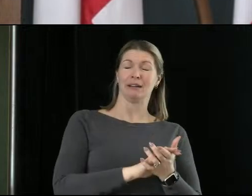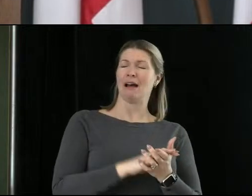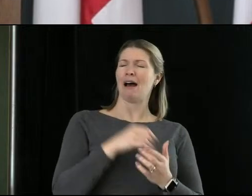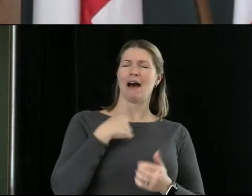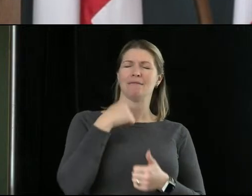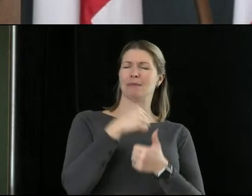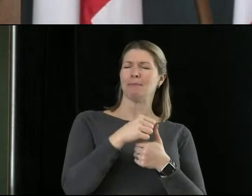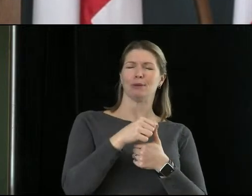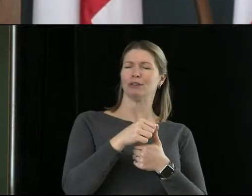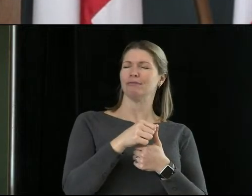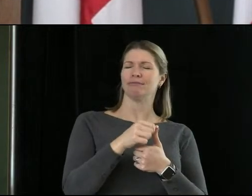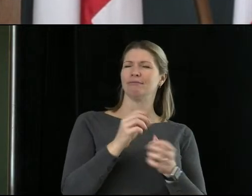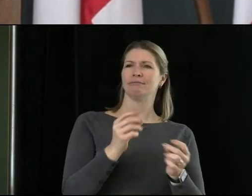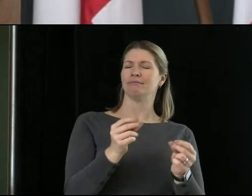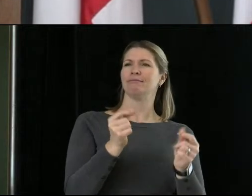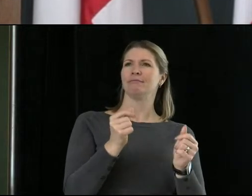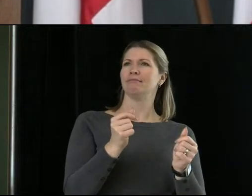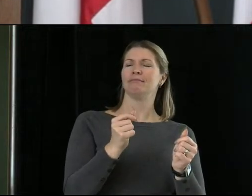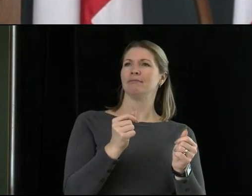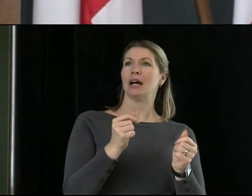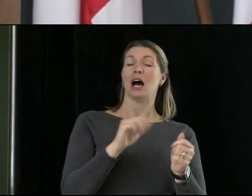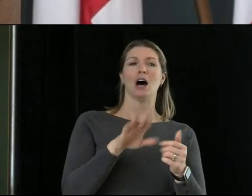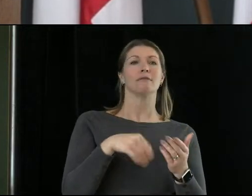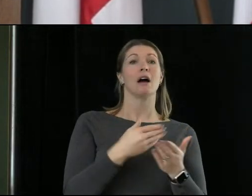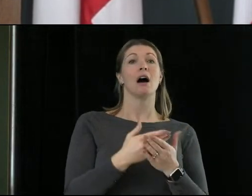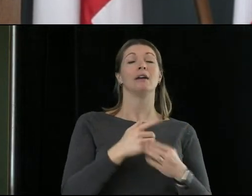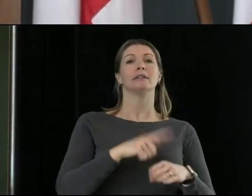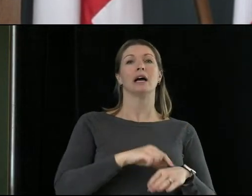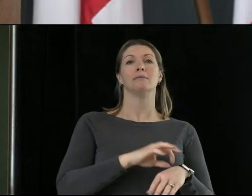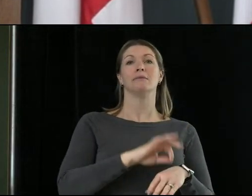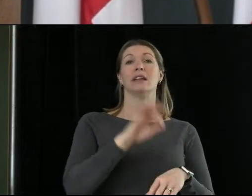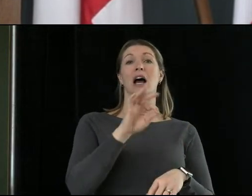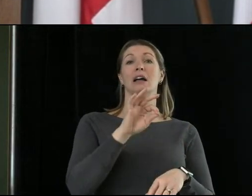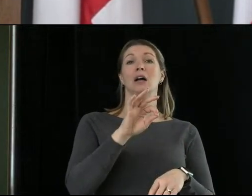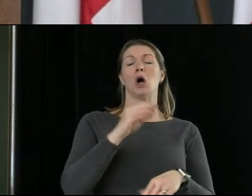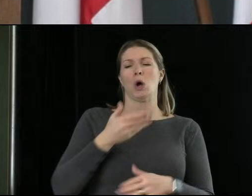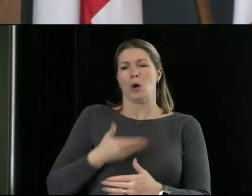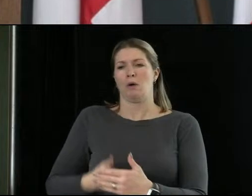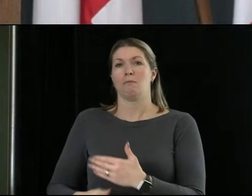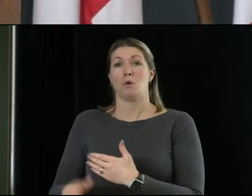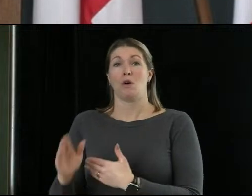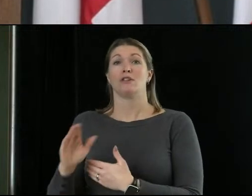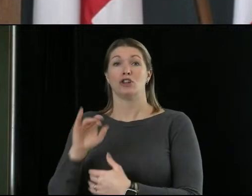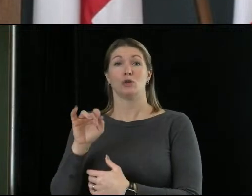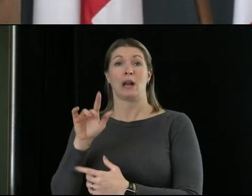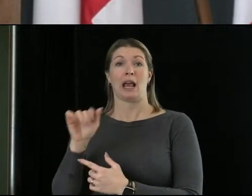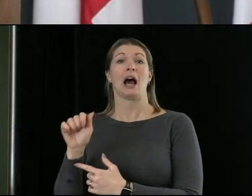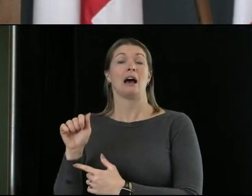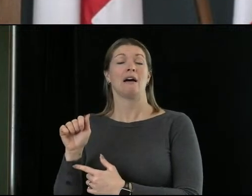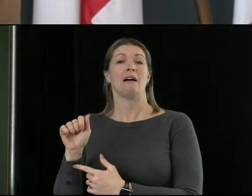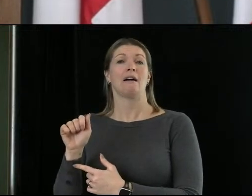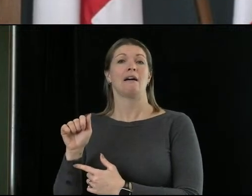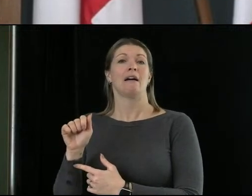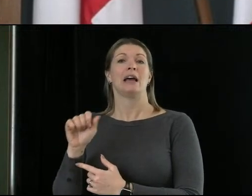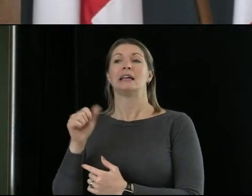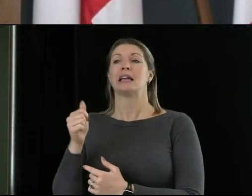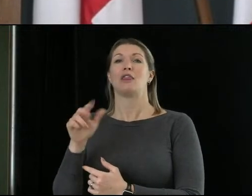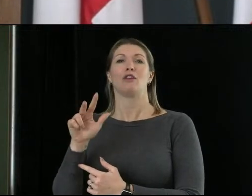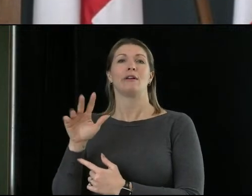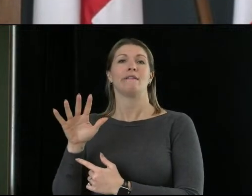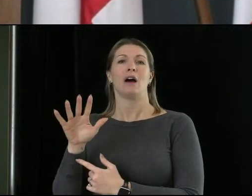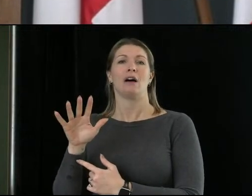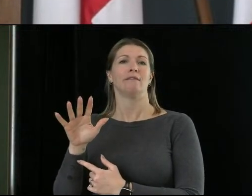We arrived around 9 a.m., and Julianne was born 10:35 a.m. She was absolutely